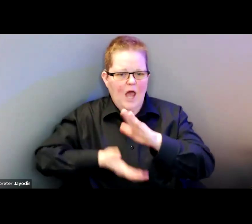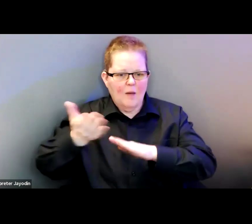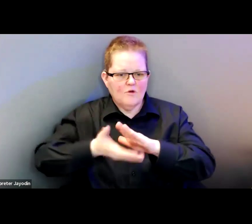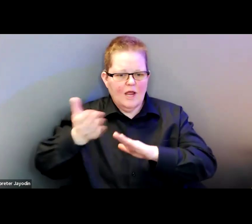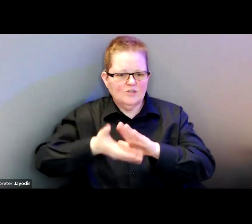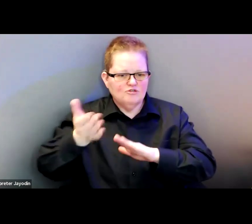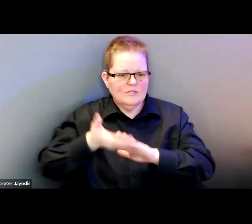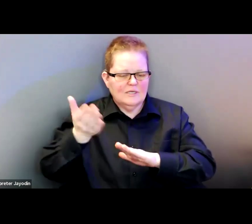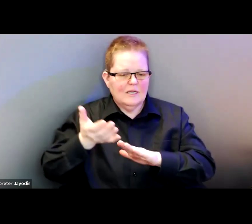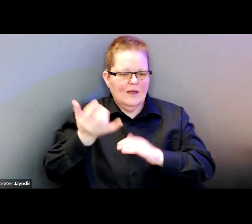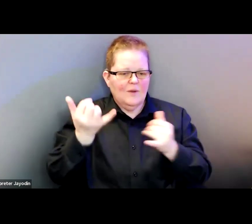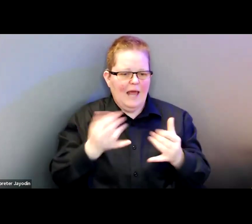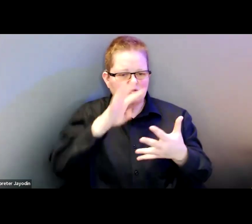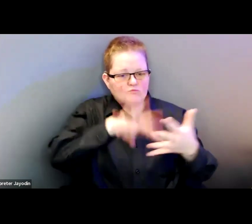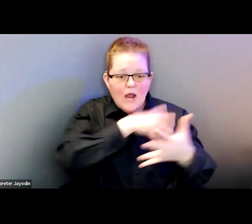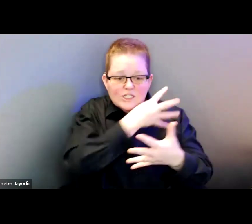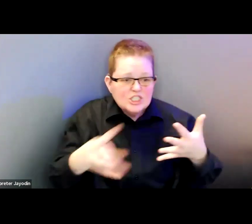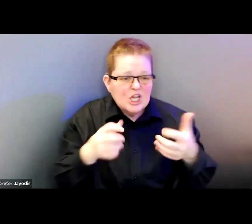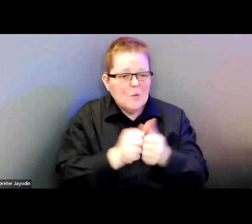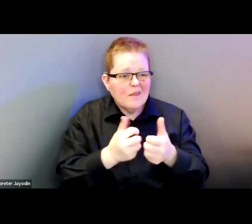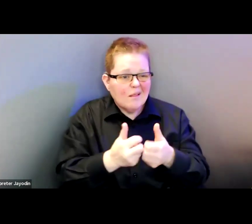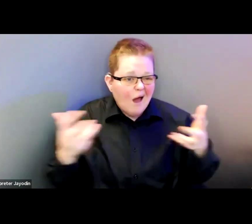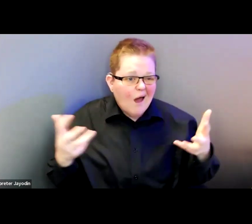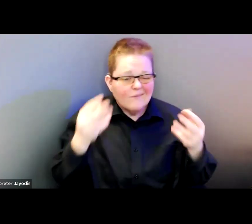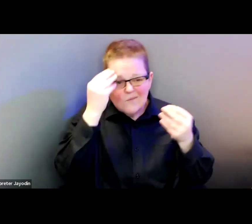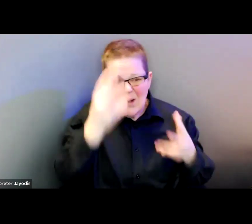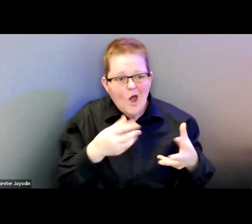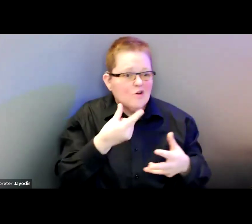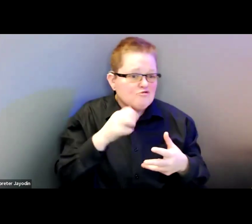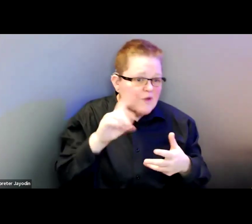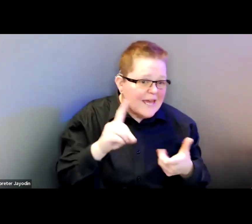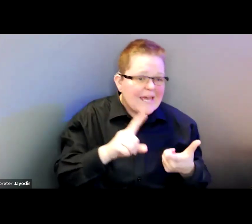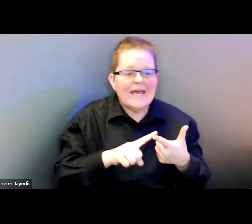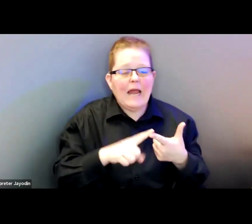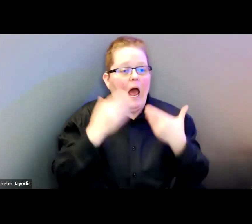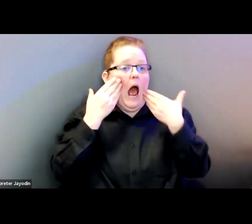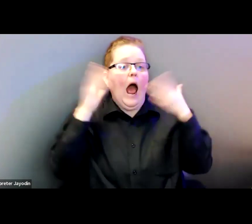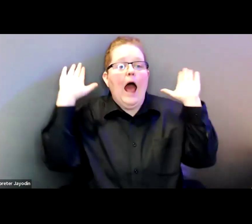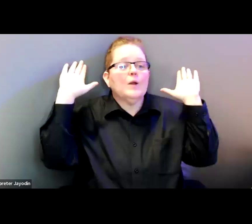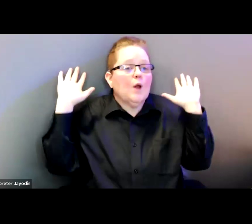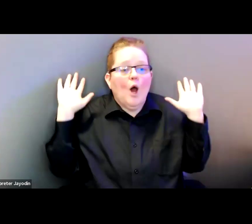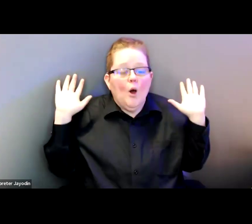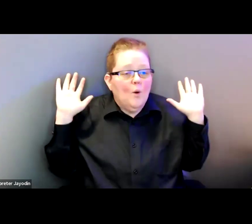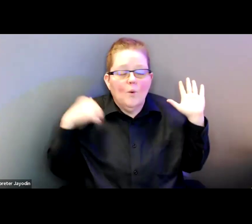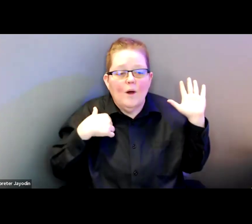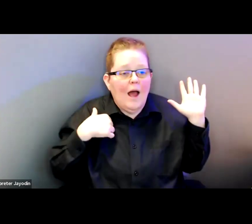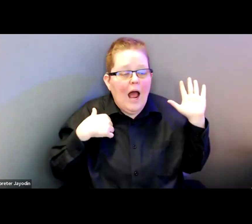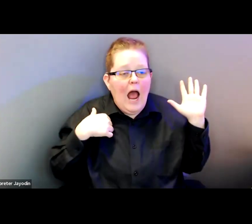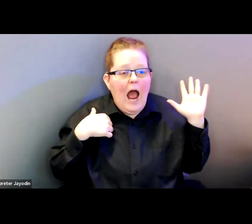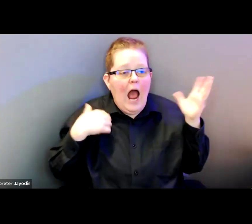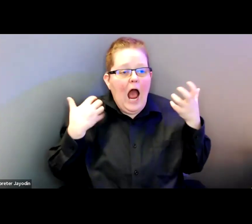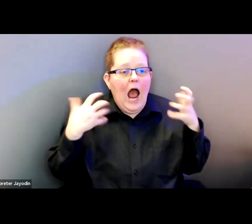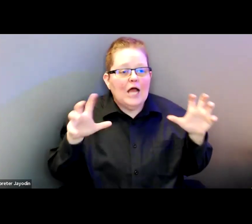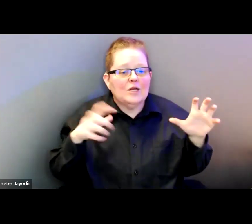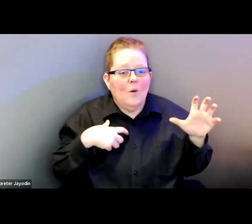of weights? Is it a grid and you put things on there? Like, I don't know. I don't want to assume what the answer would